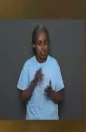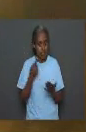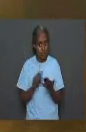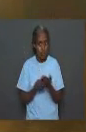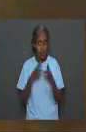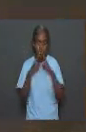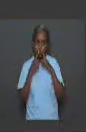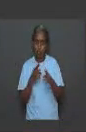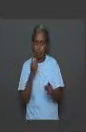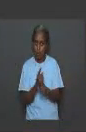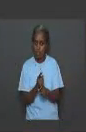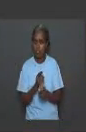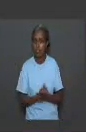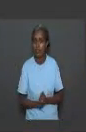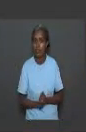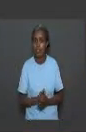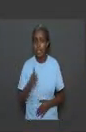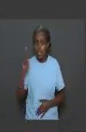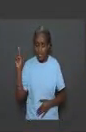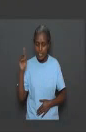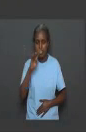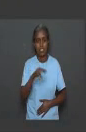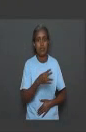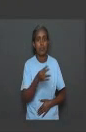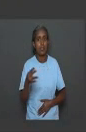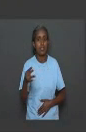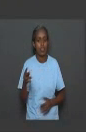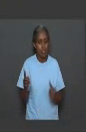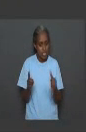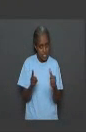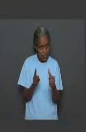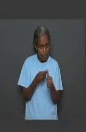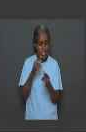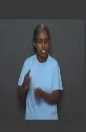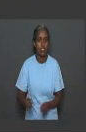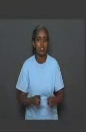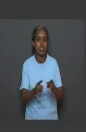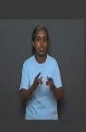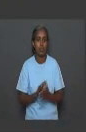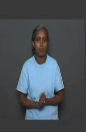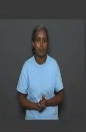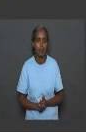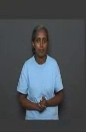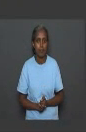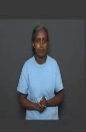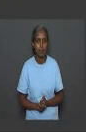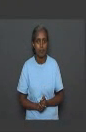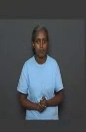correct. Here is the matrix for the first system.